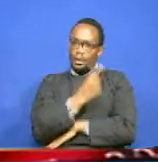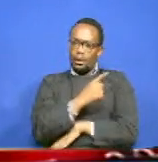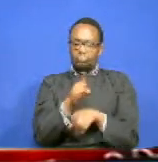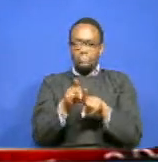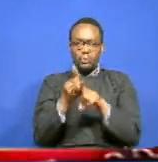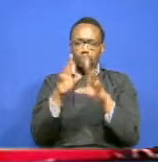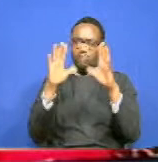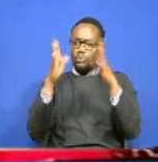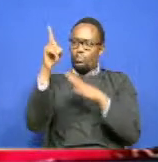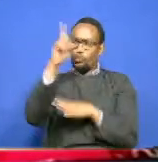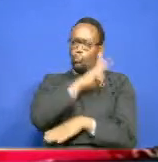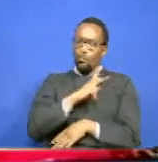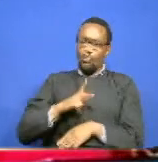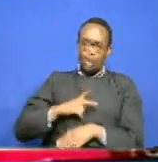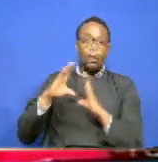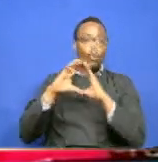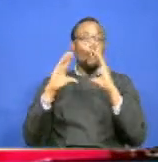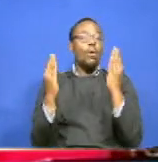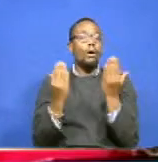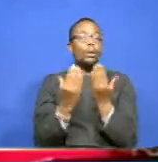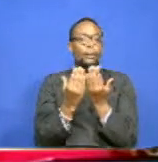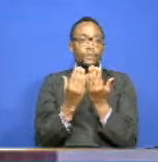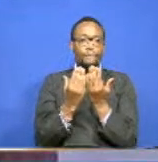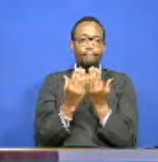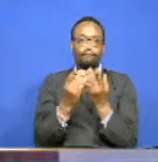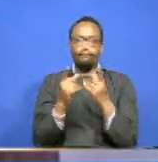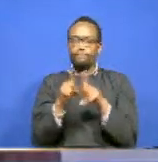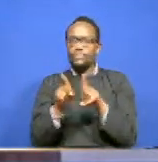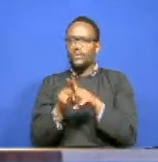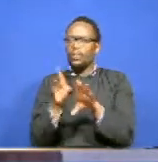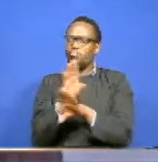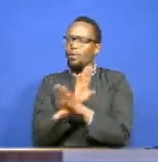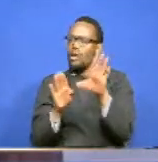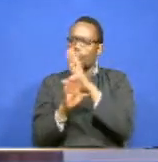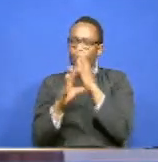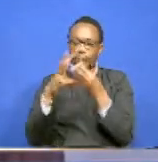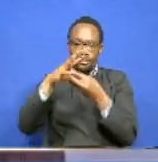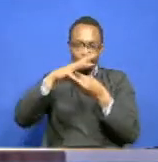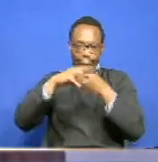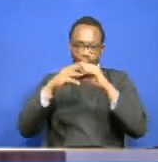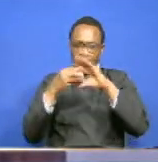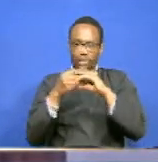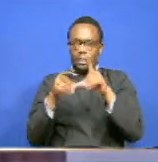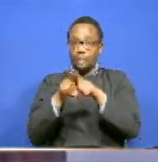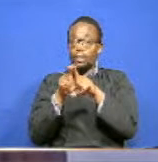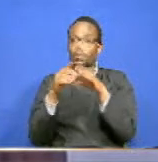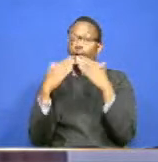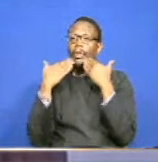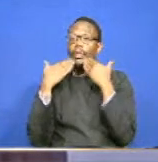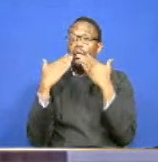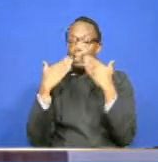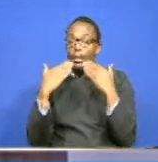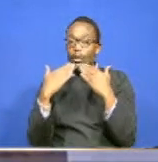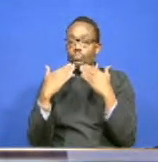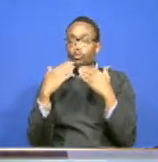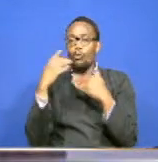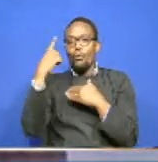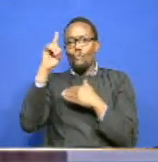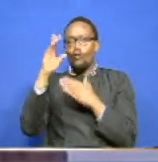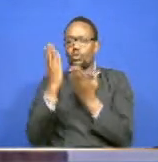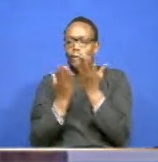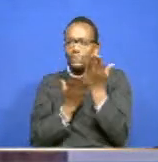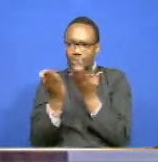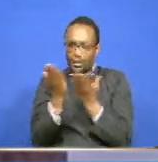celebrate you as King of the universe and all that is created. We also want to thank you that we celebrate